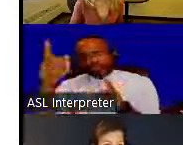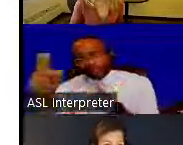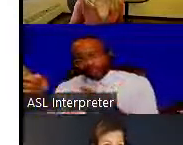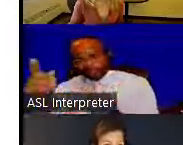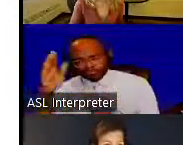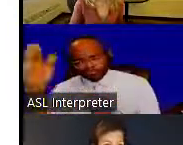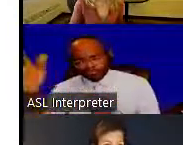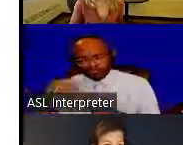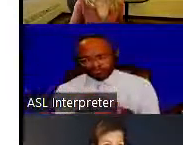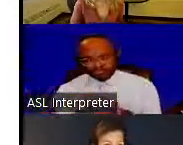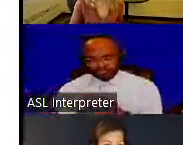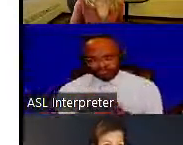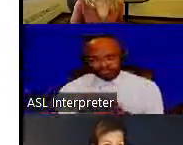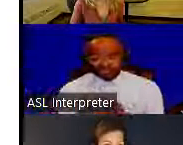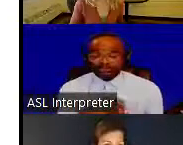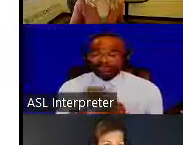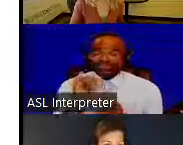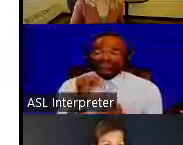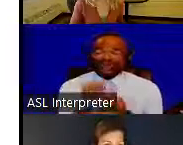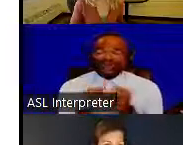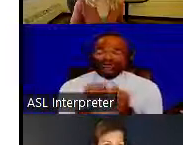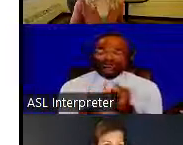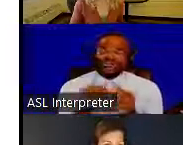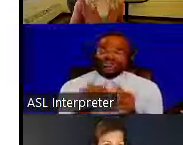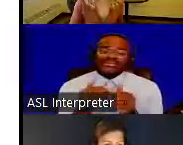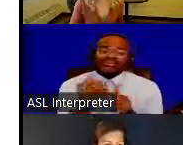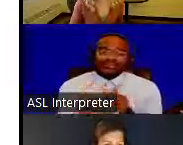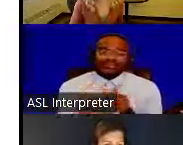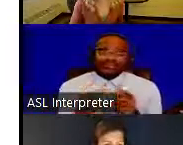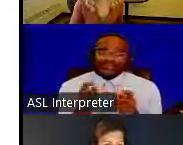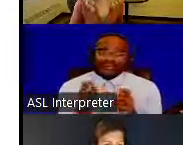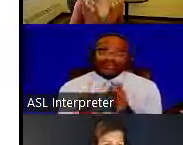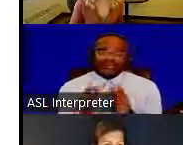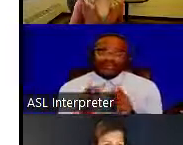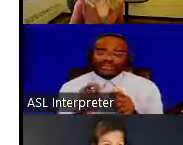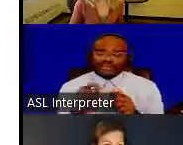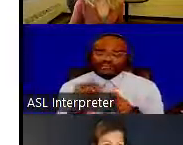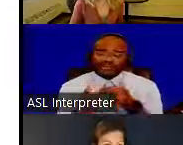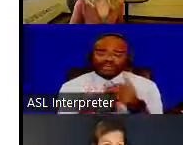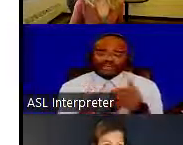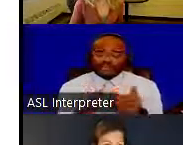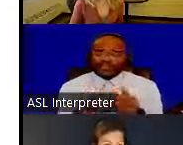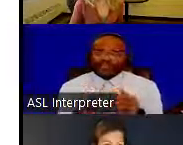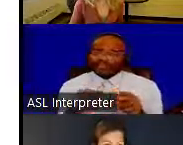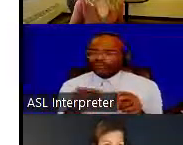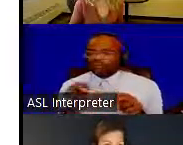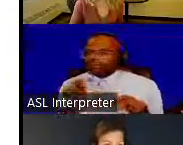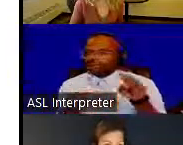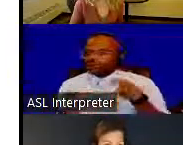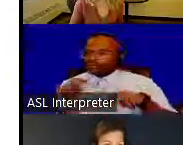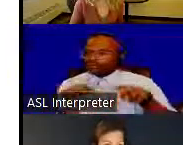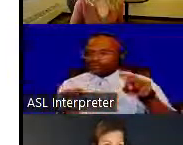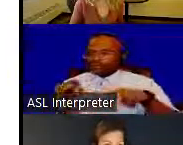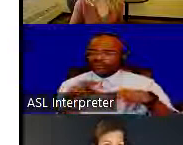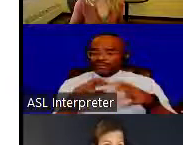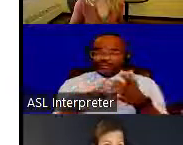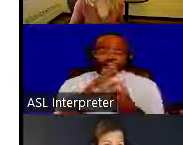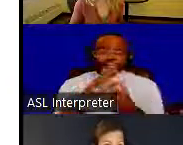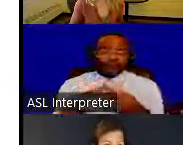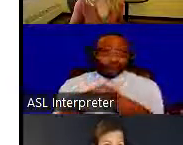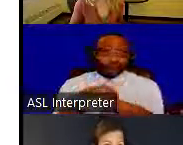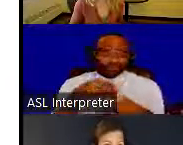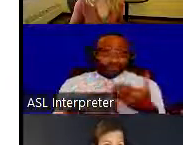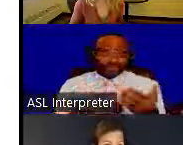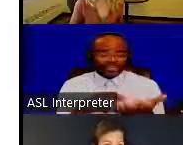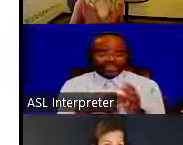the final step of our adaptation workbook process has to do with monitoring. And as a part of that, we